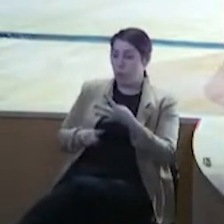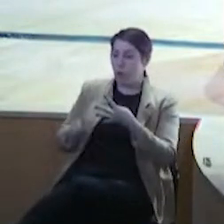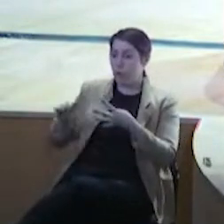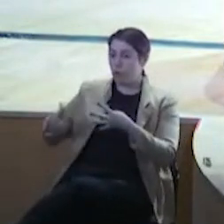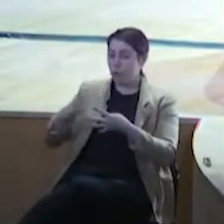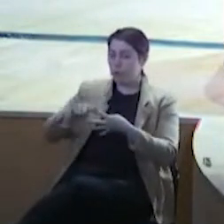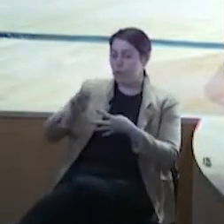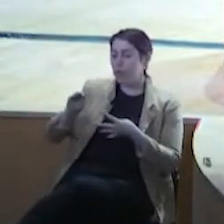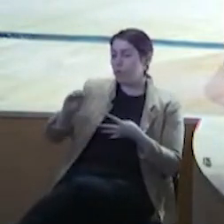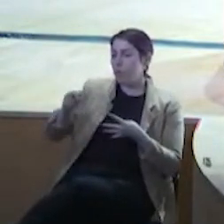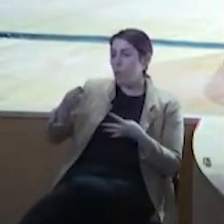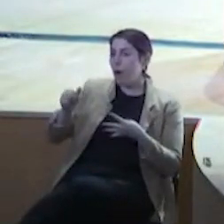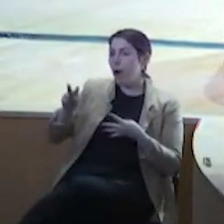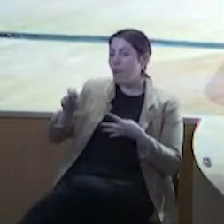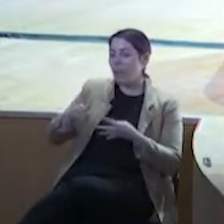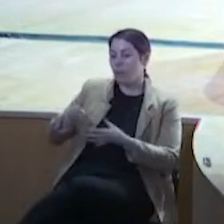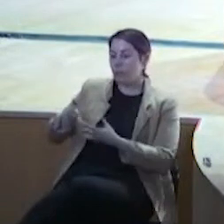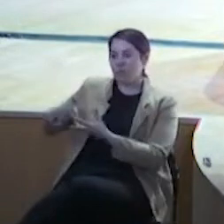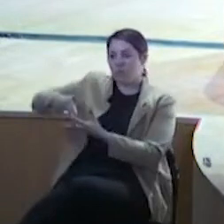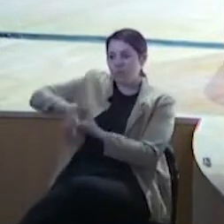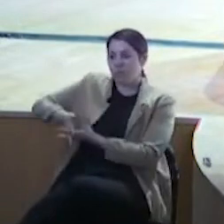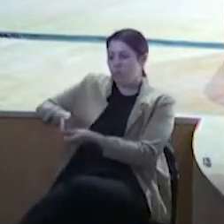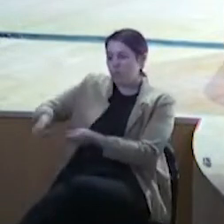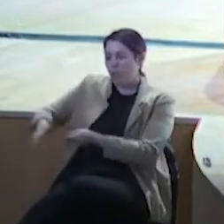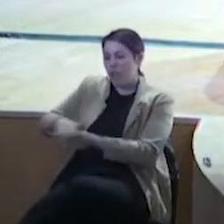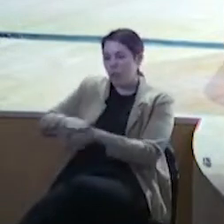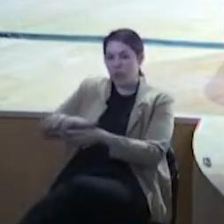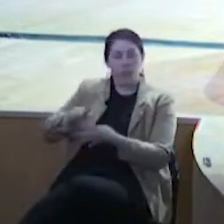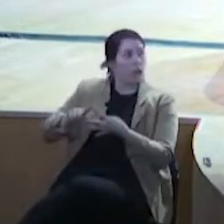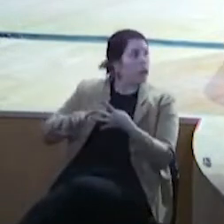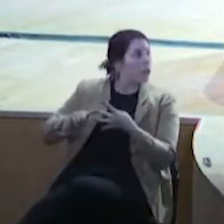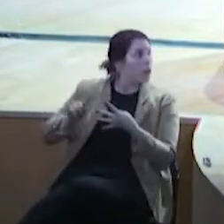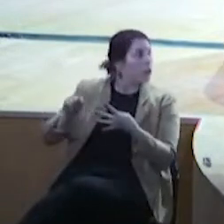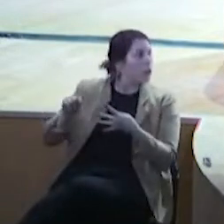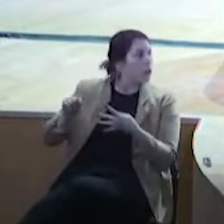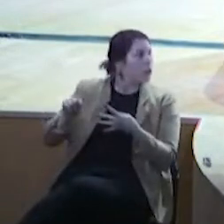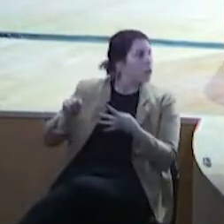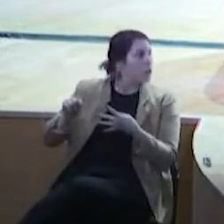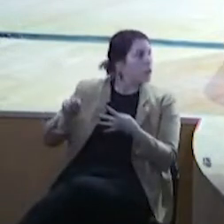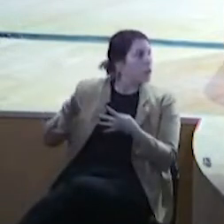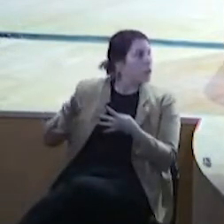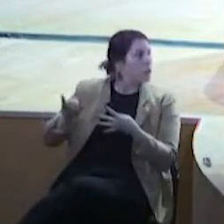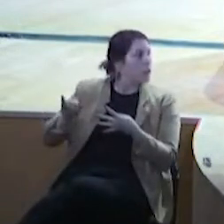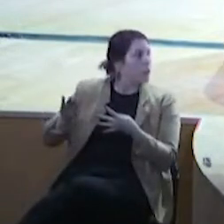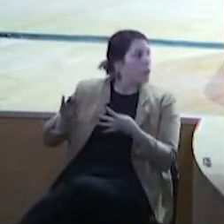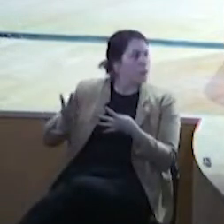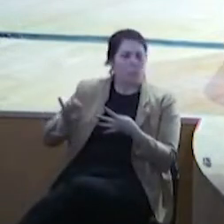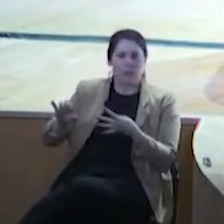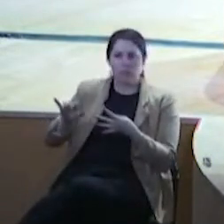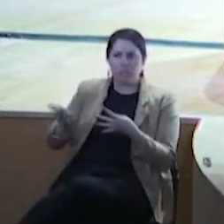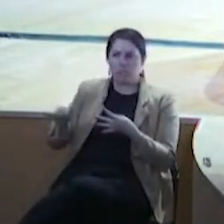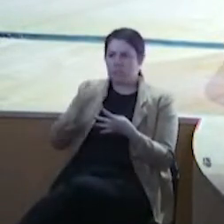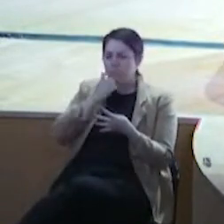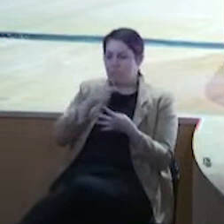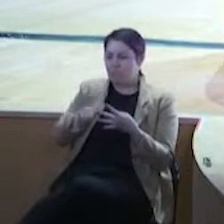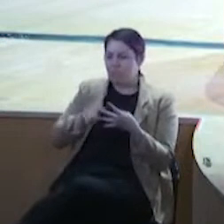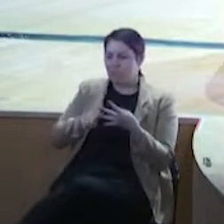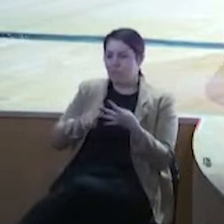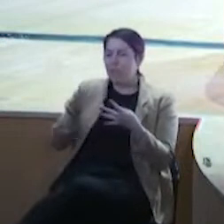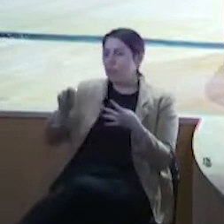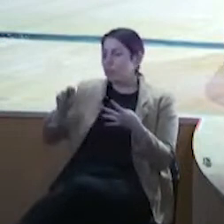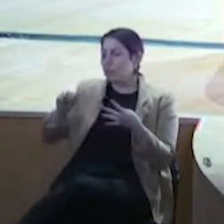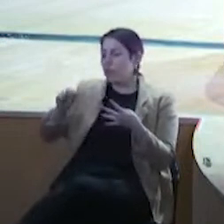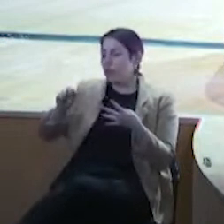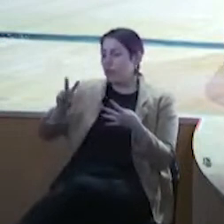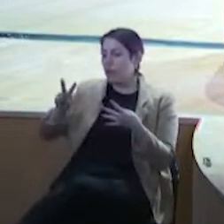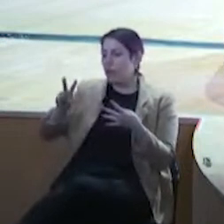which is indigenous to the area. We have the Chemwevi, Southern Paiute Band of Shoshone Indians. And we have the Navajo and the